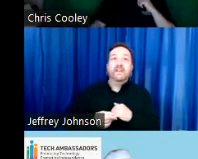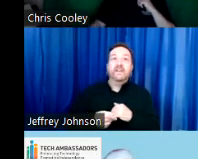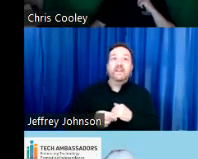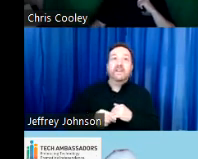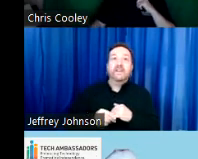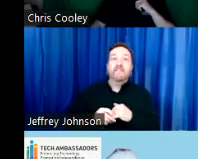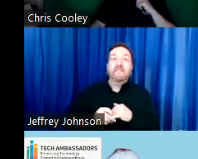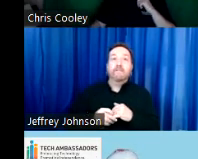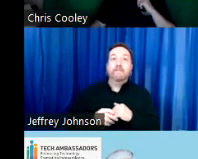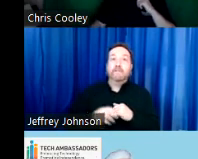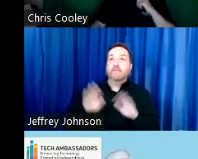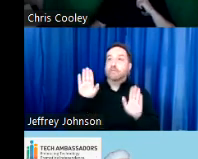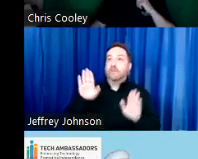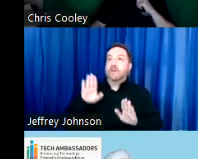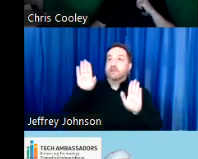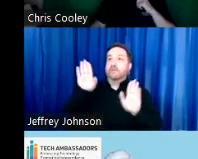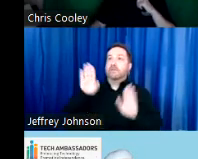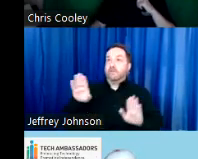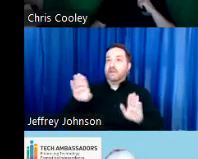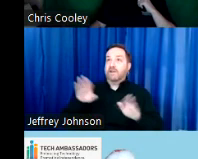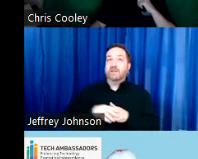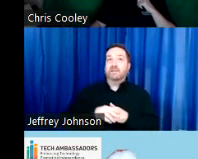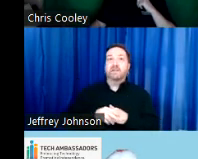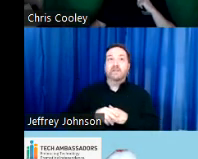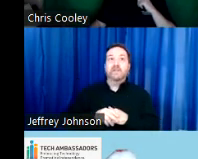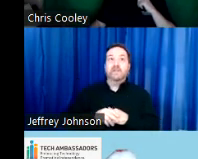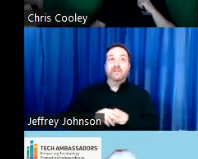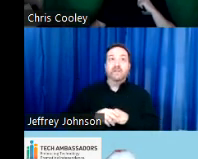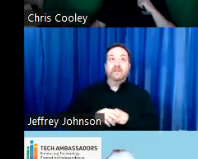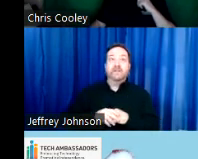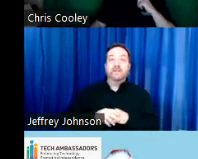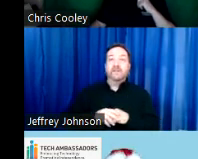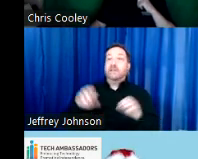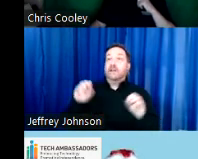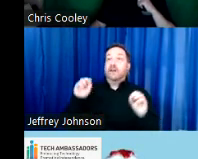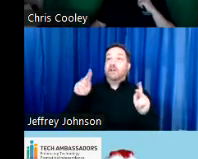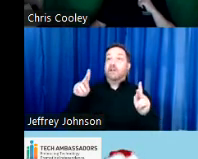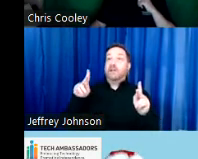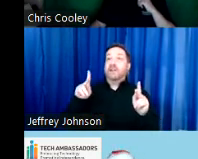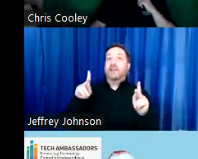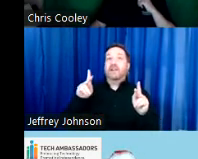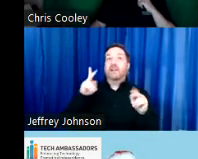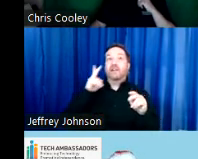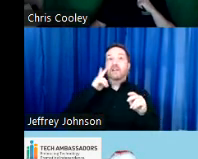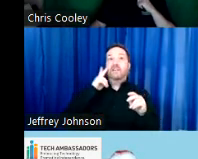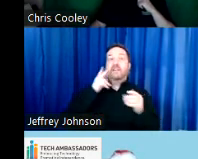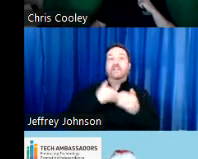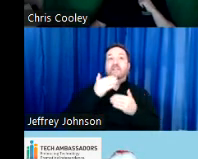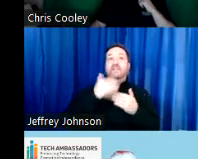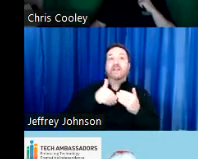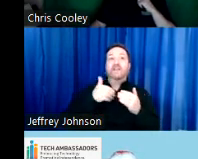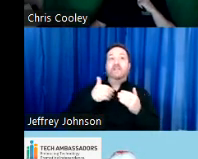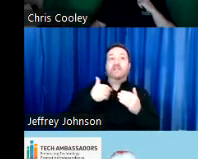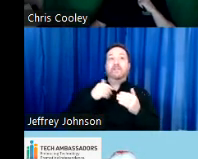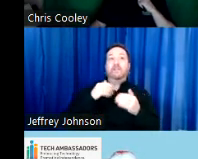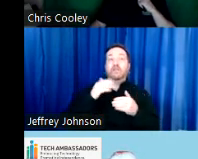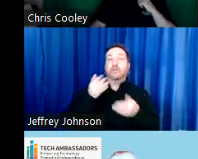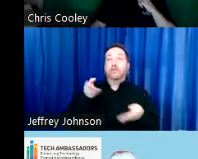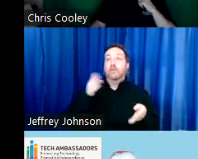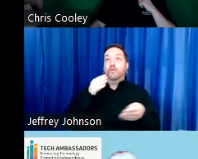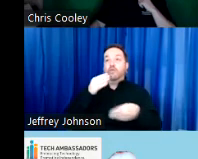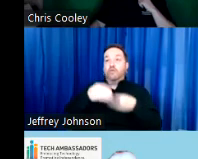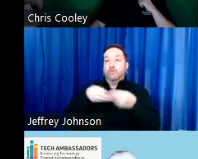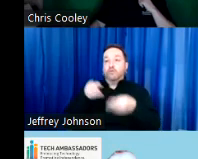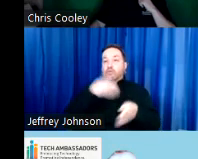levels. That is great. Great. Okay, let's see what we have next on our wrap it up list